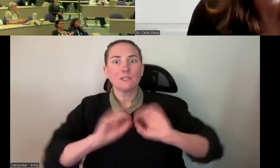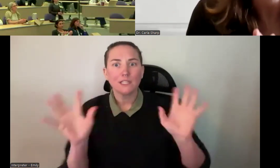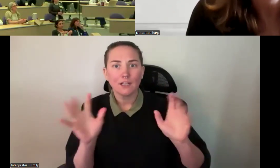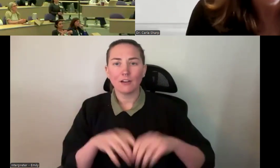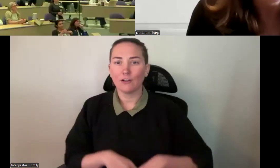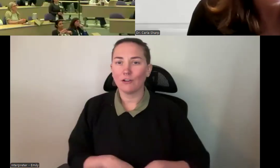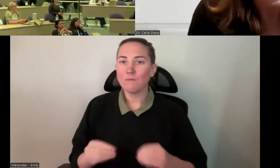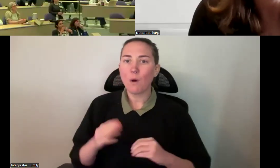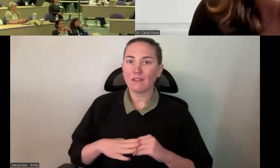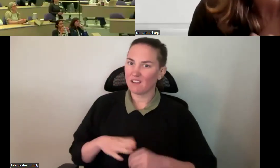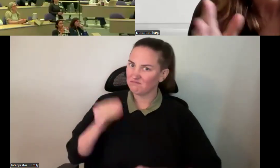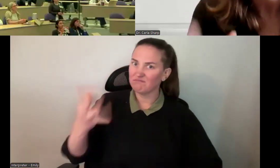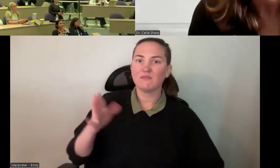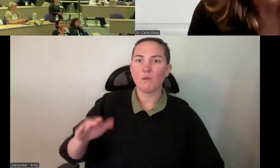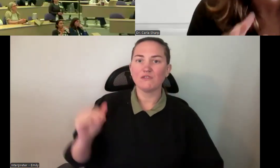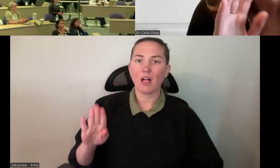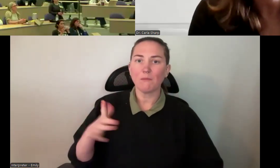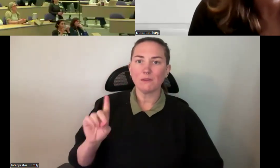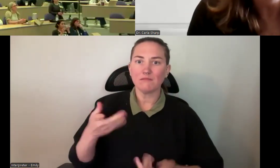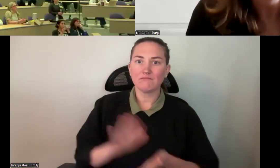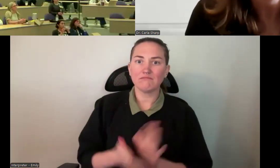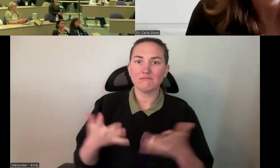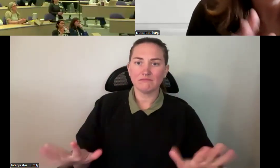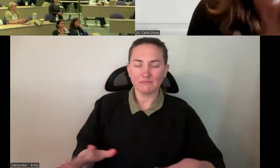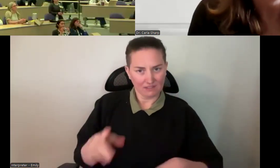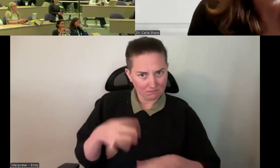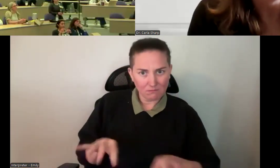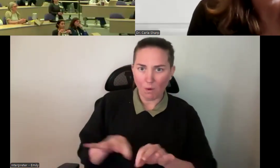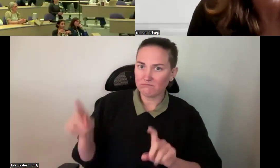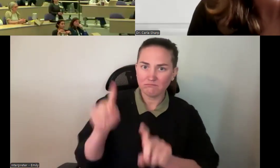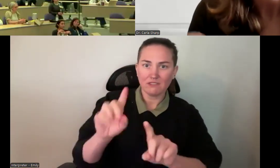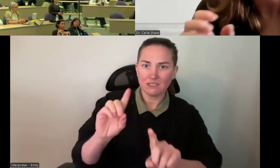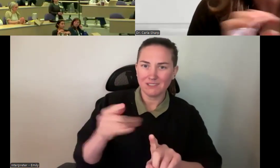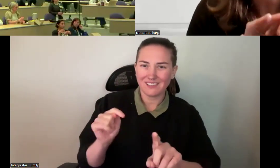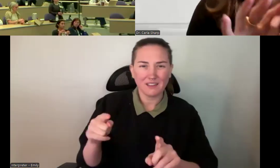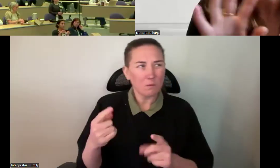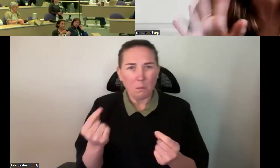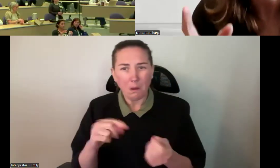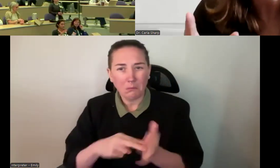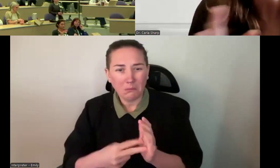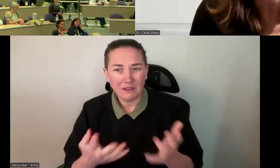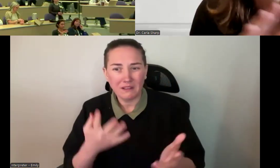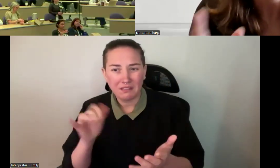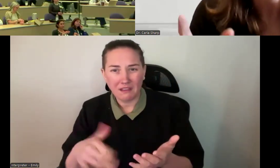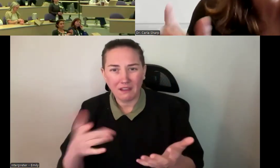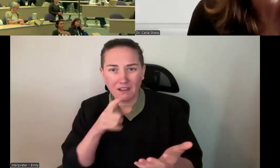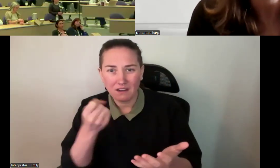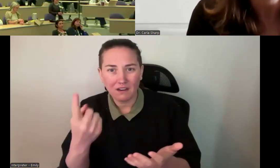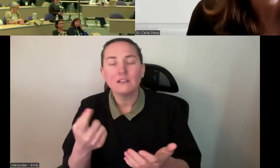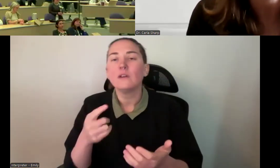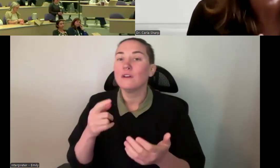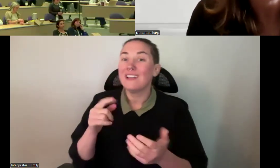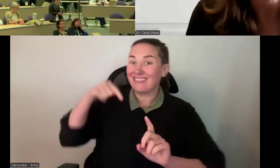your child has BPD and we need to get your child into DBT. So I think this translation